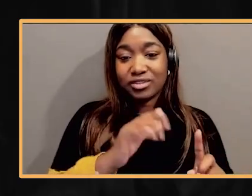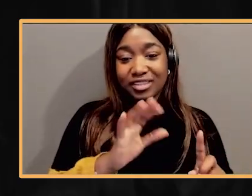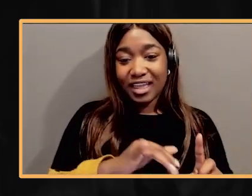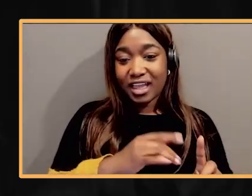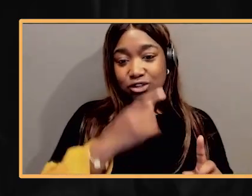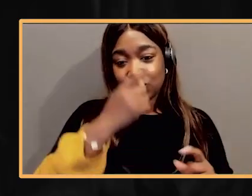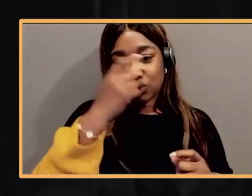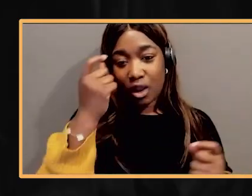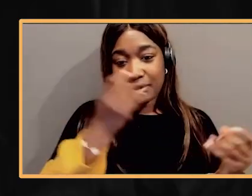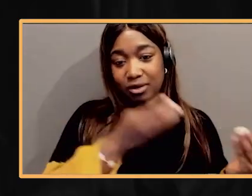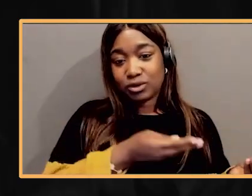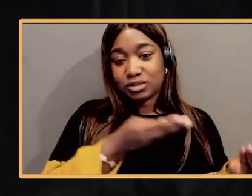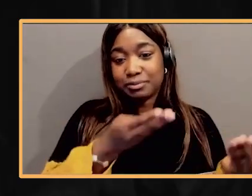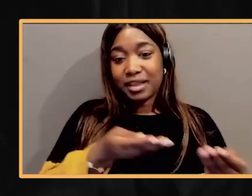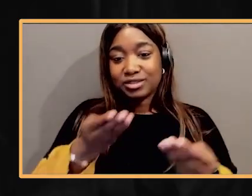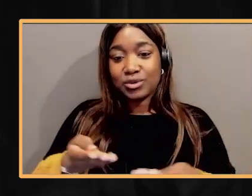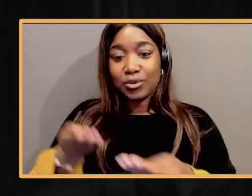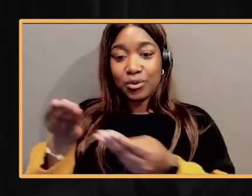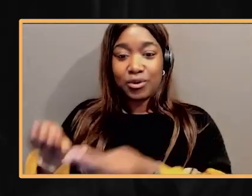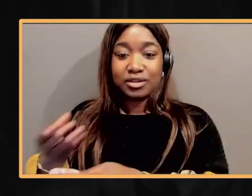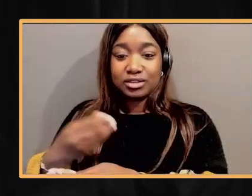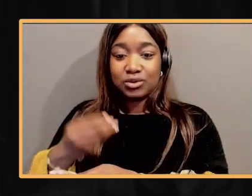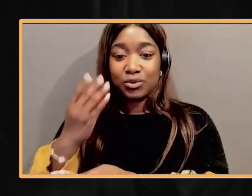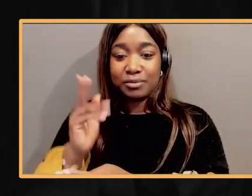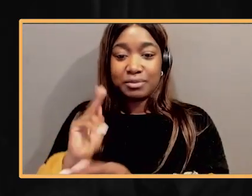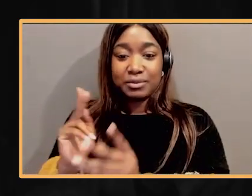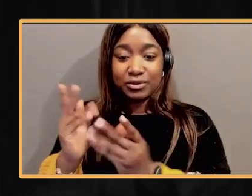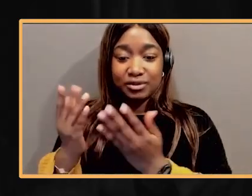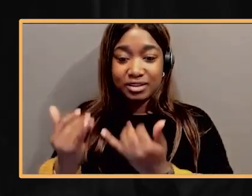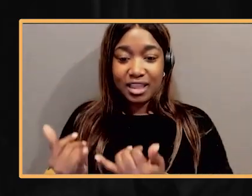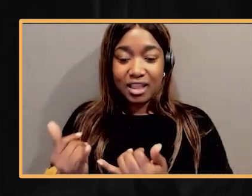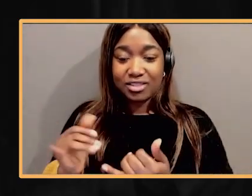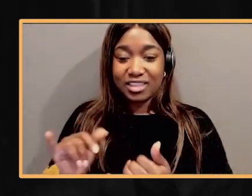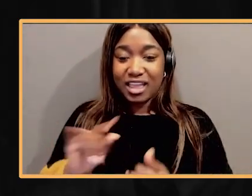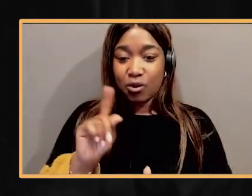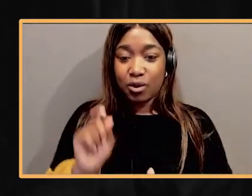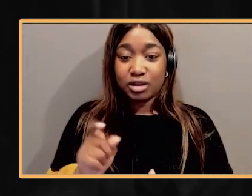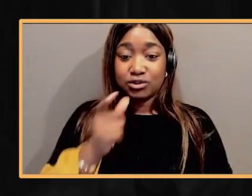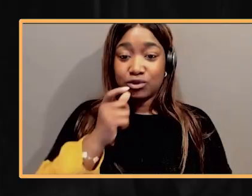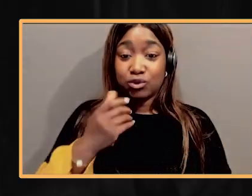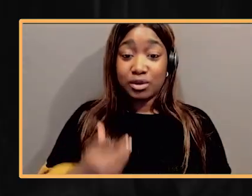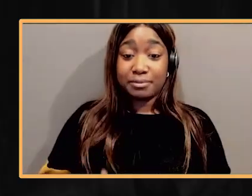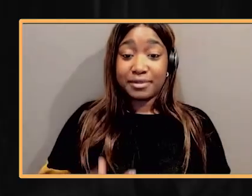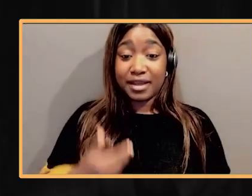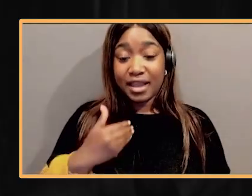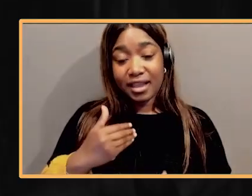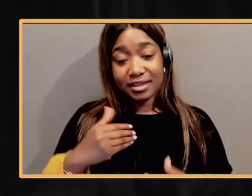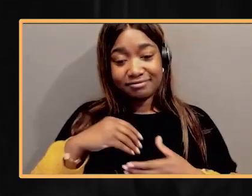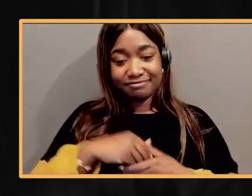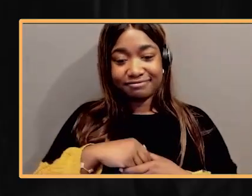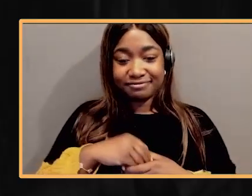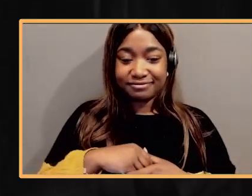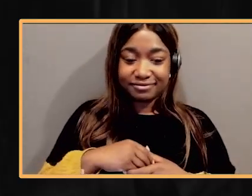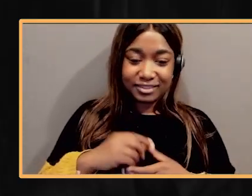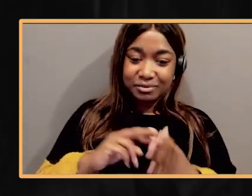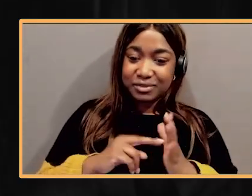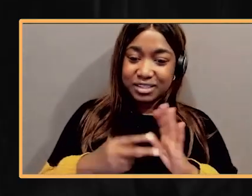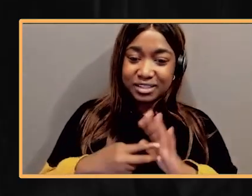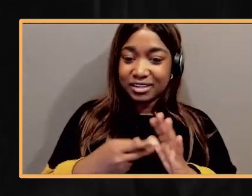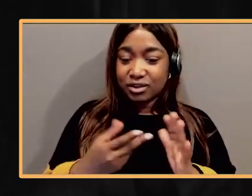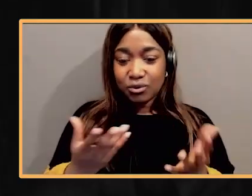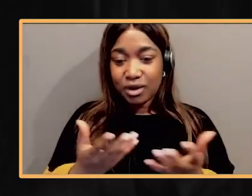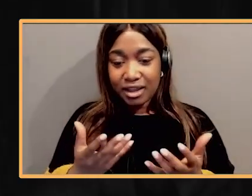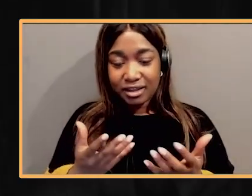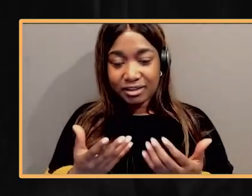is why I think the question of who am I? What does it mean to be me fundamentally? And shedding whiteness and getting